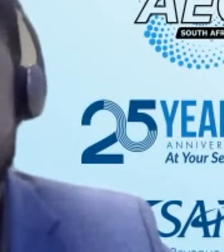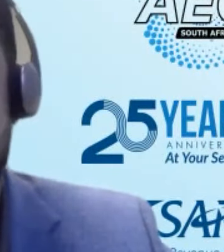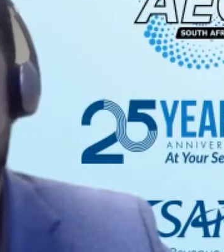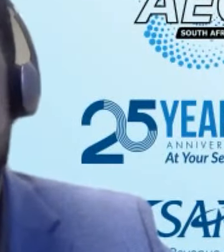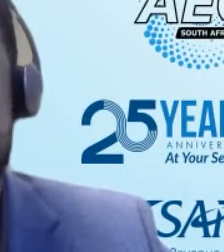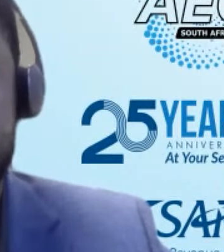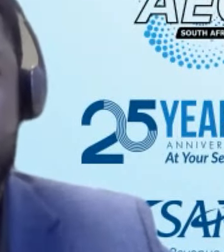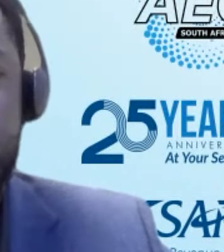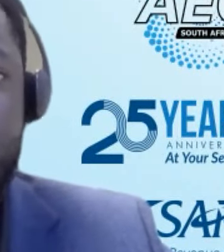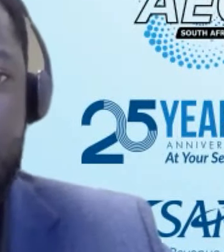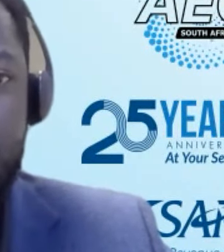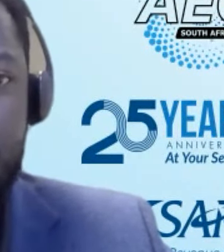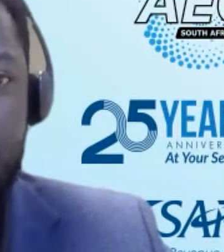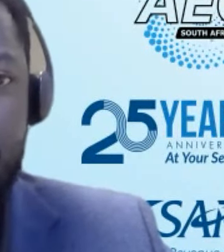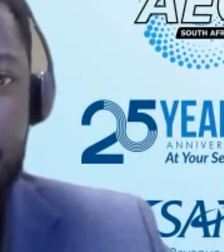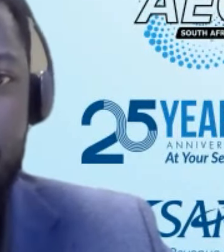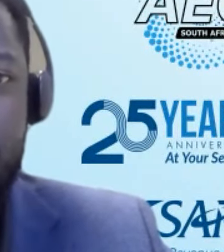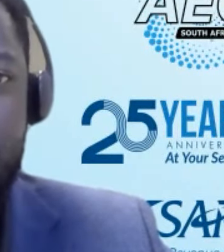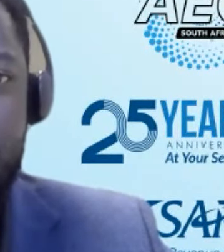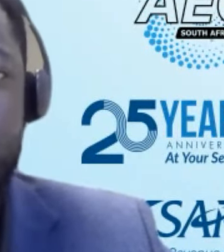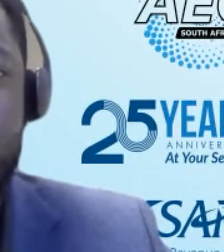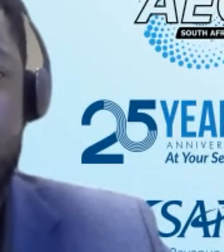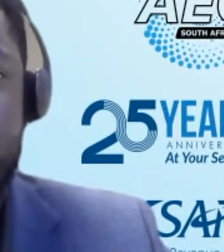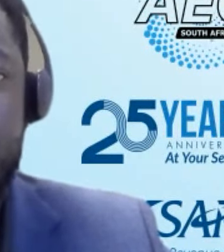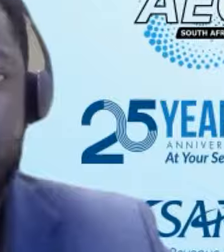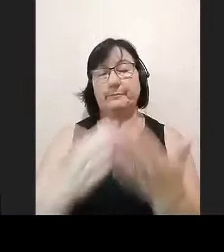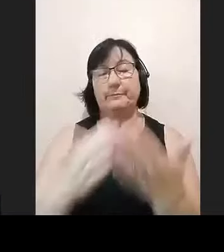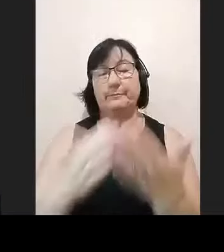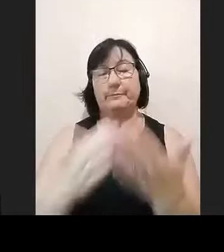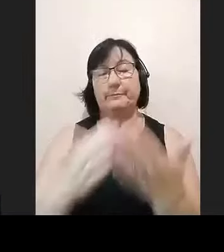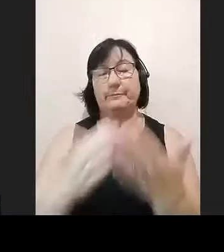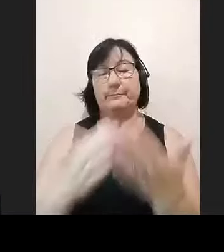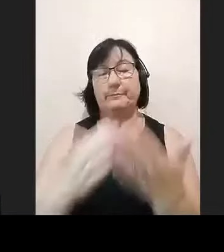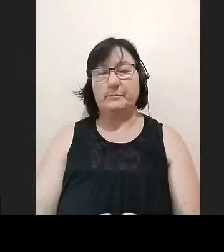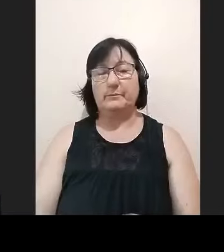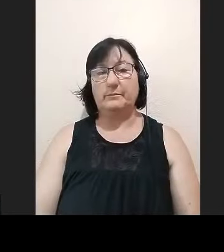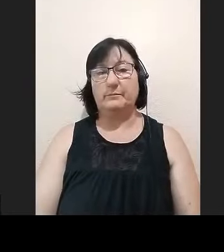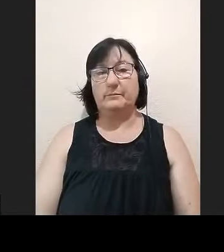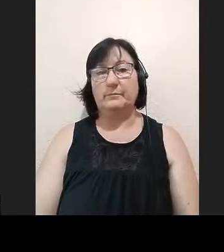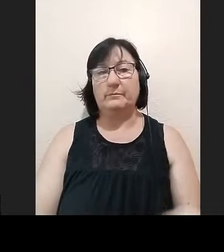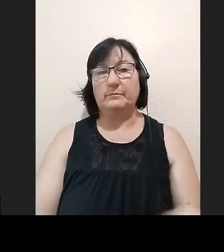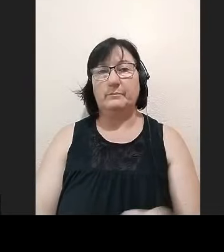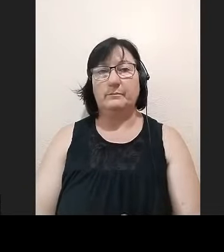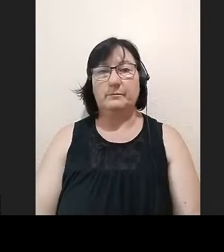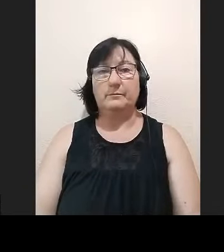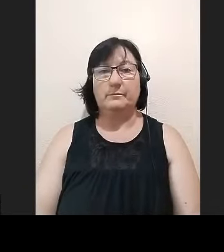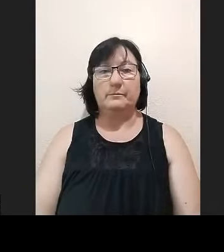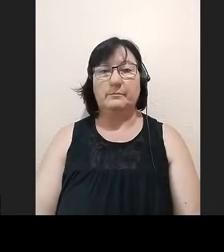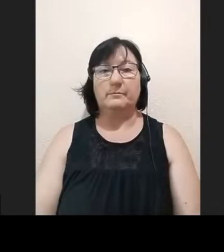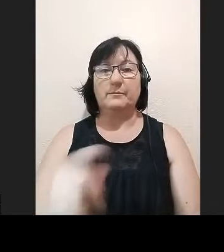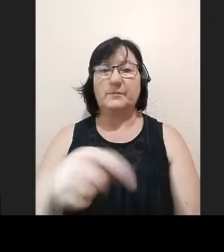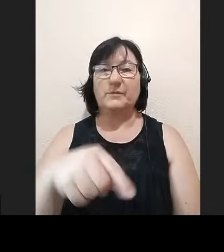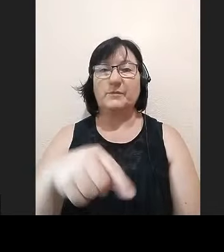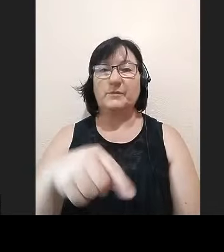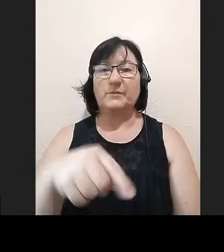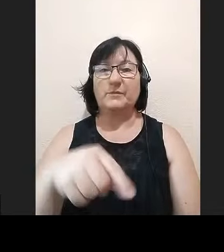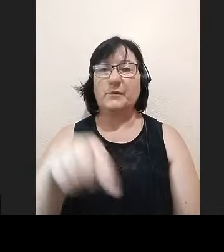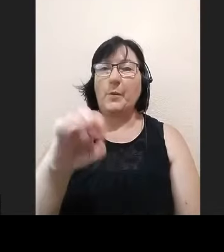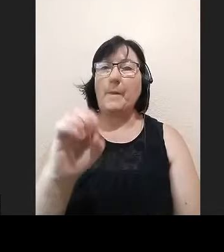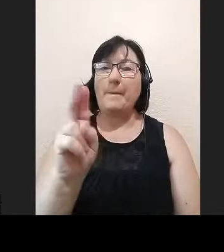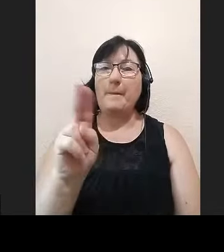Program Director. And thank you very much to Penny, who have taken us through a comprehensive and detailed